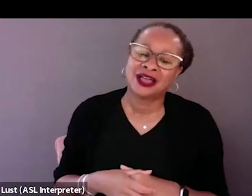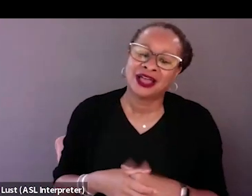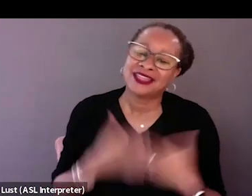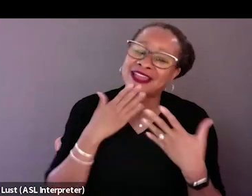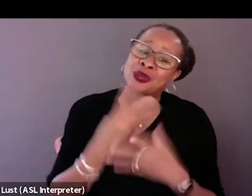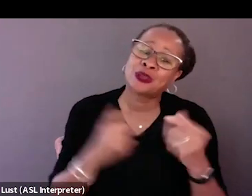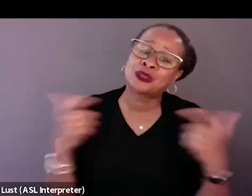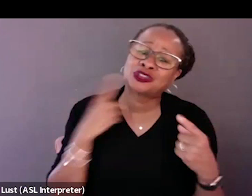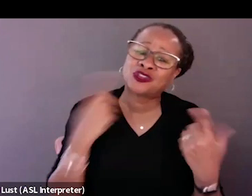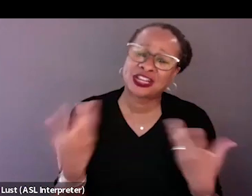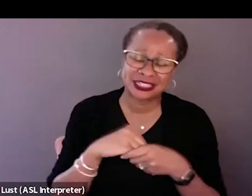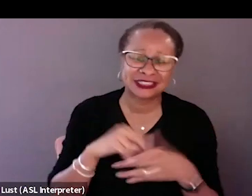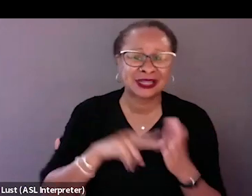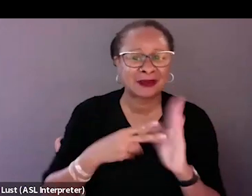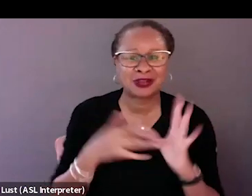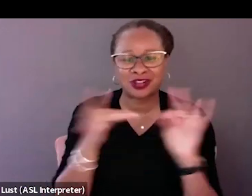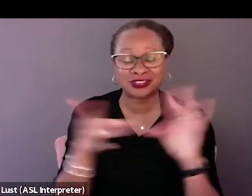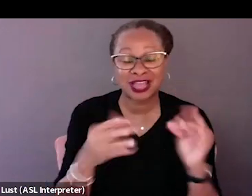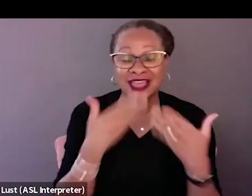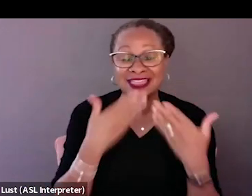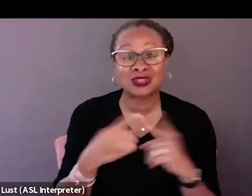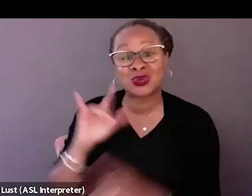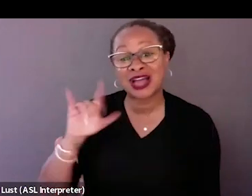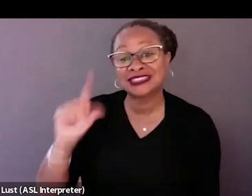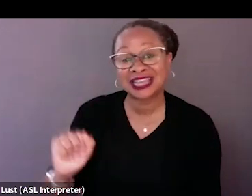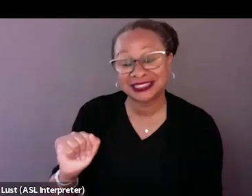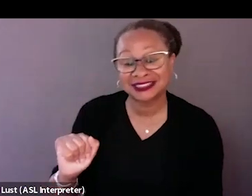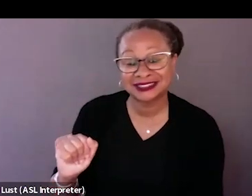really engaging, meaningful conversation. And thank you to IDA.